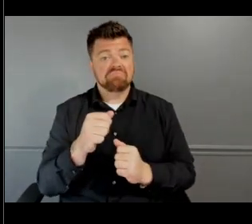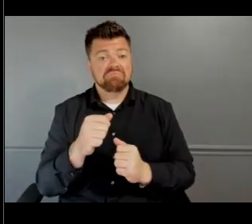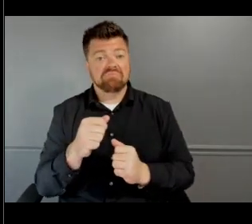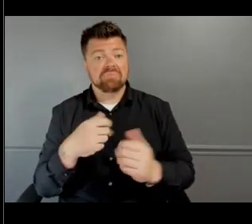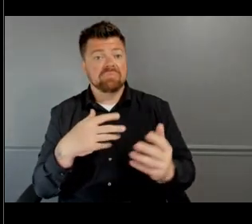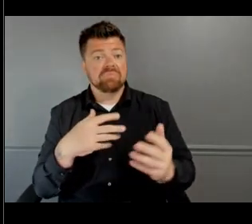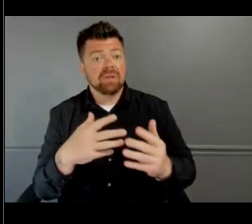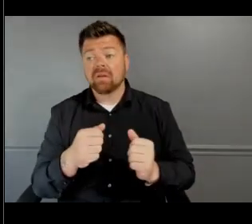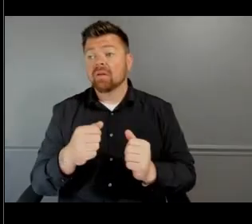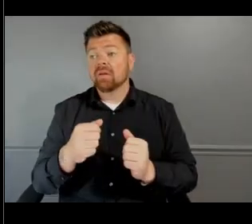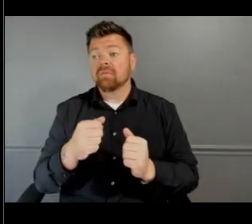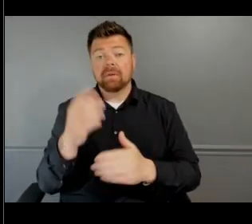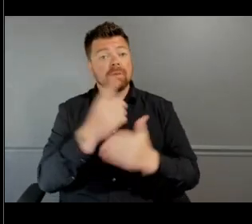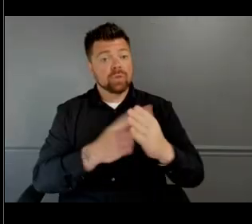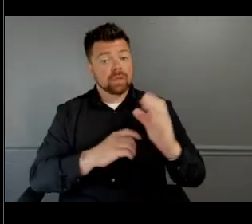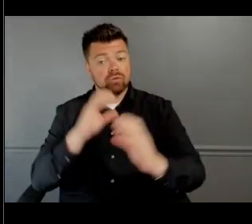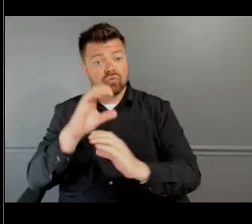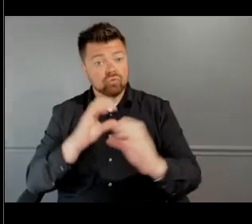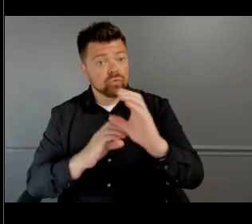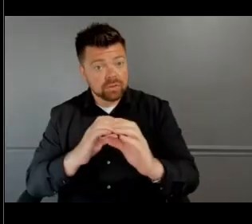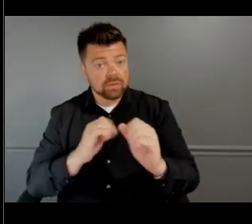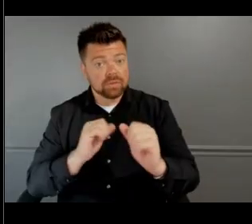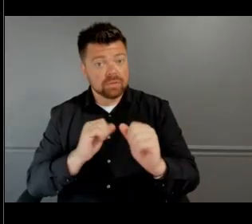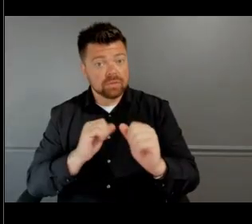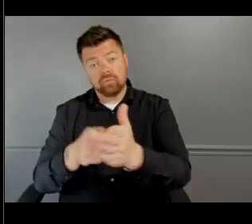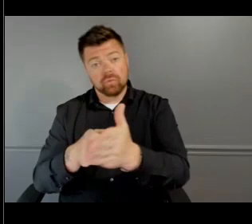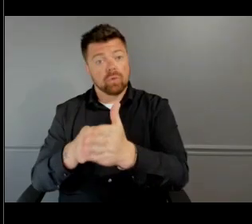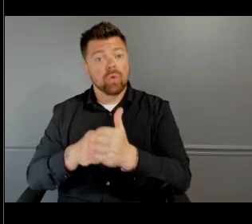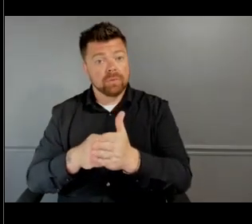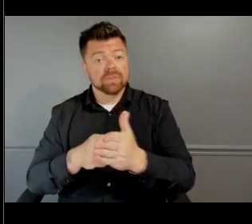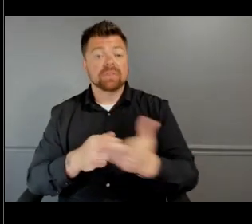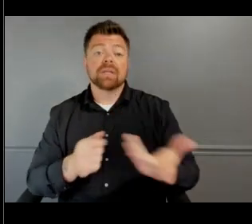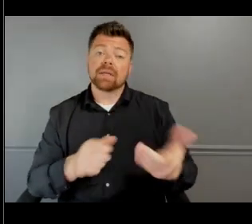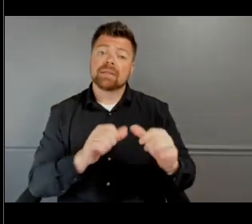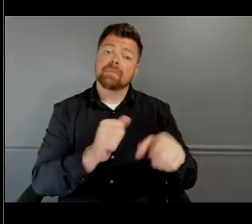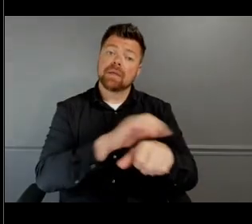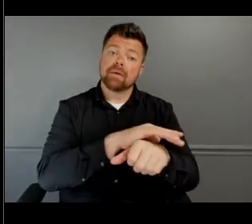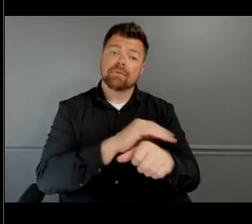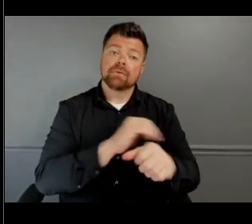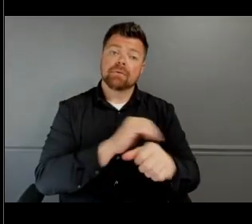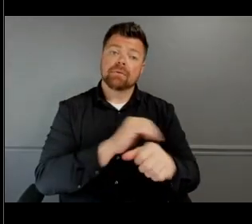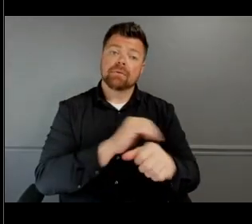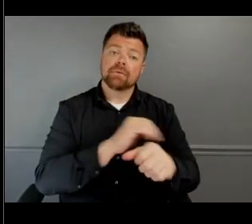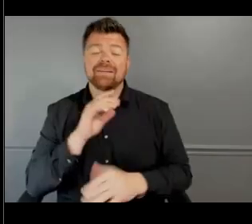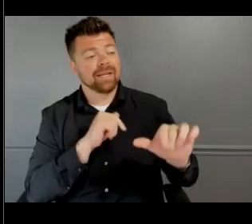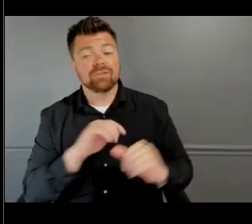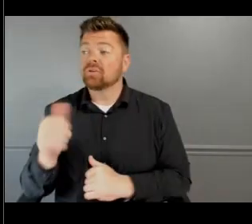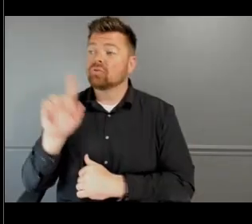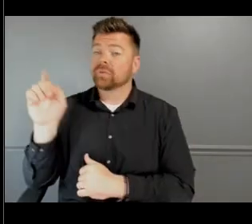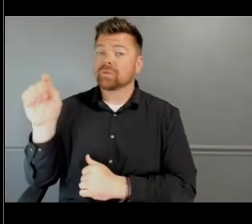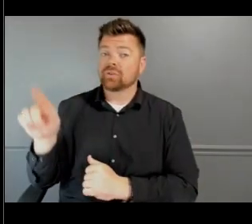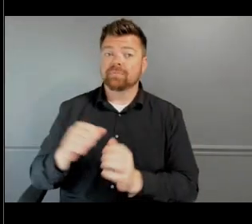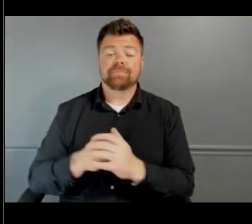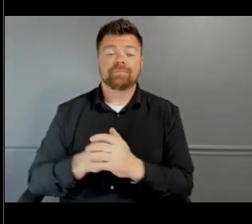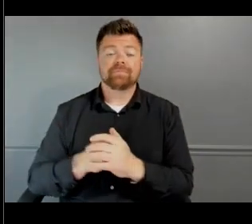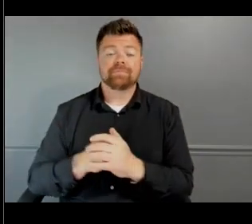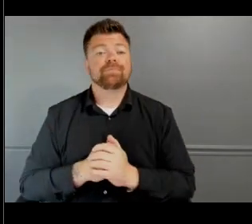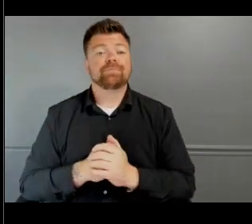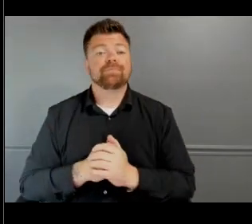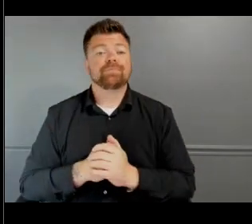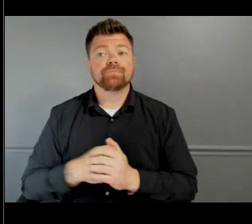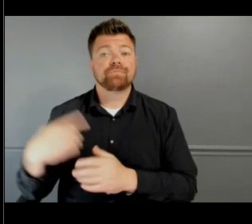construction requirements. Thank you for that answer. We have another question.